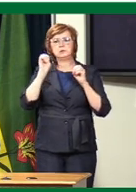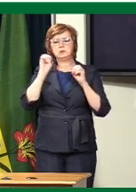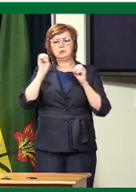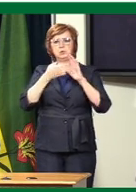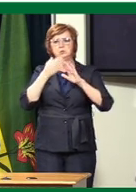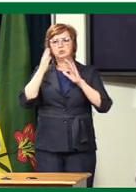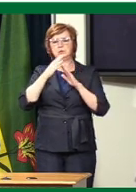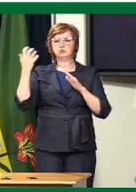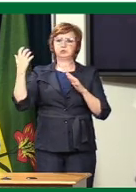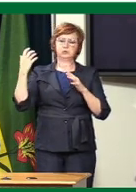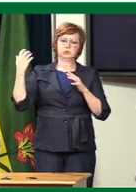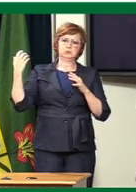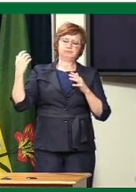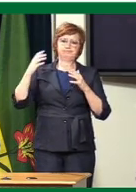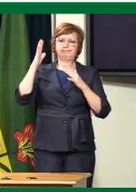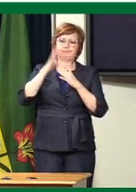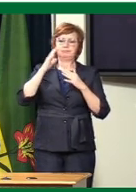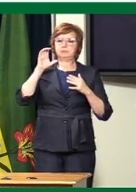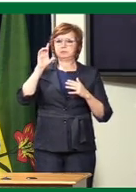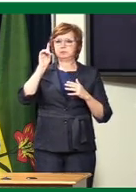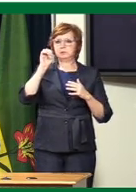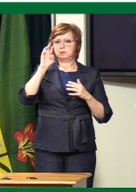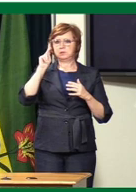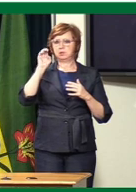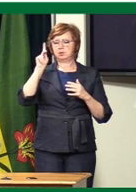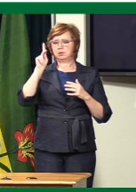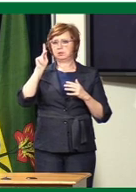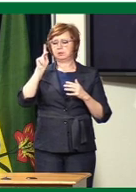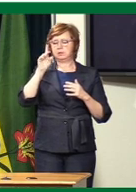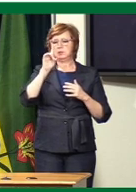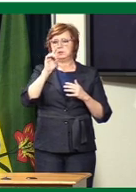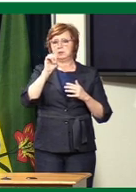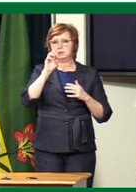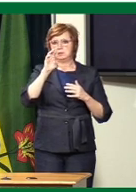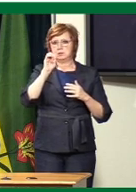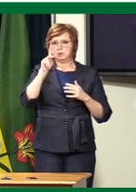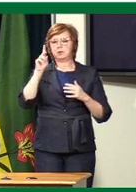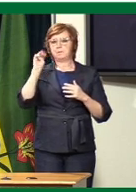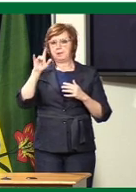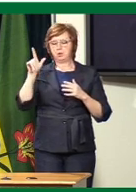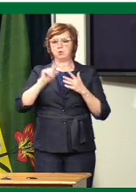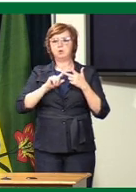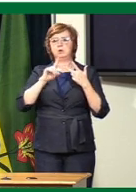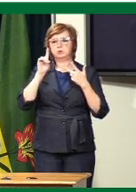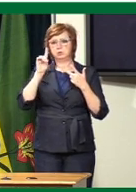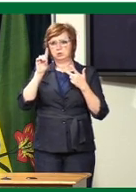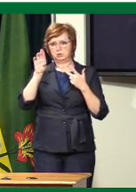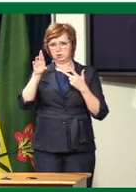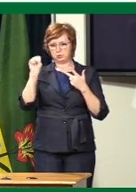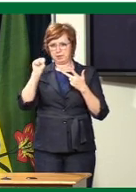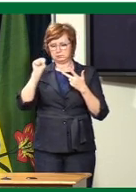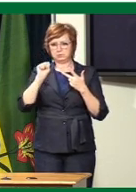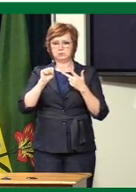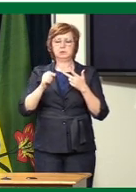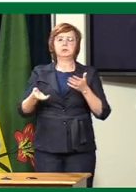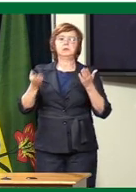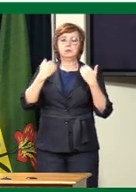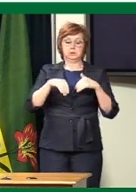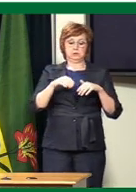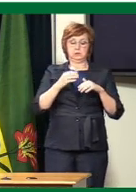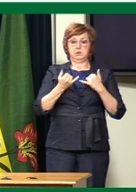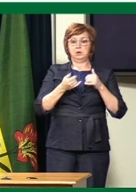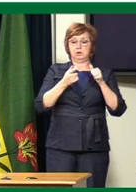Miller, and the Chief Medical Health Officer for the province, Dr. Shahab. I'd like to start by saying thanks to all the healthcare